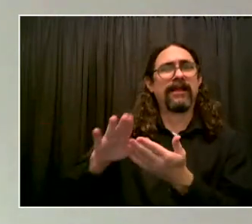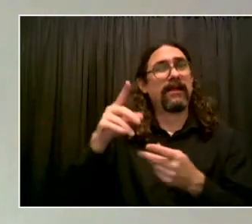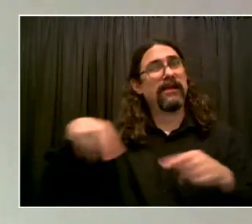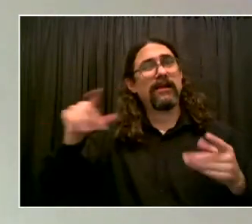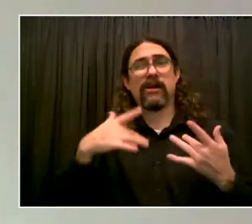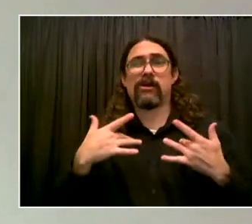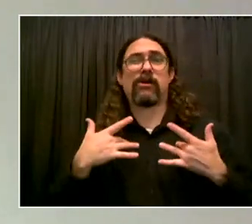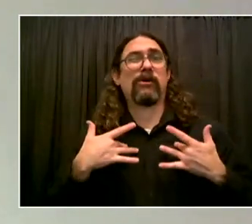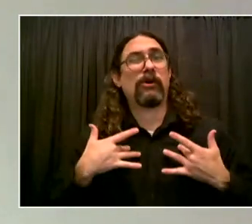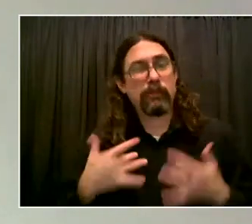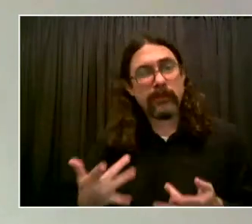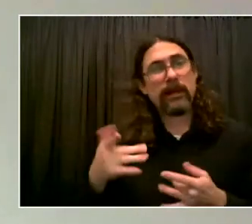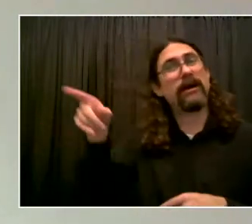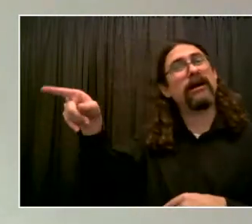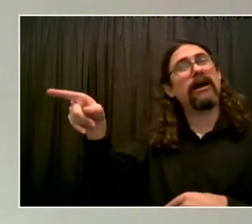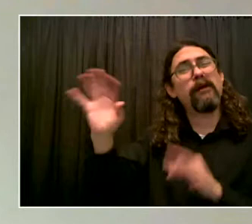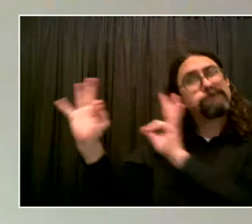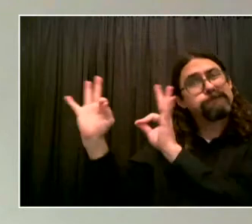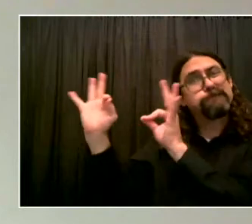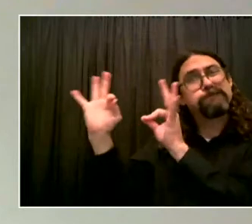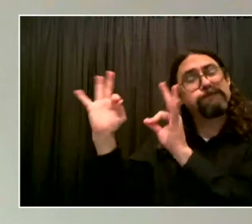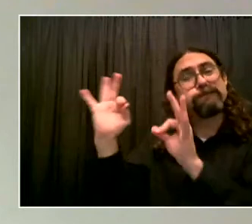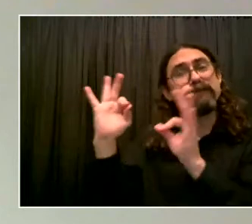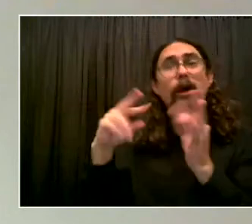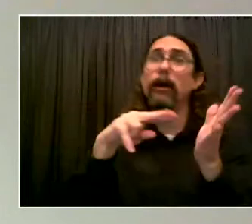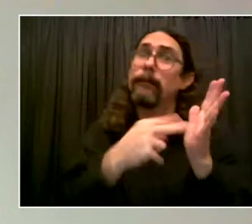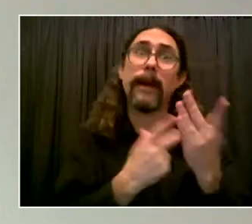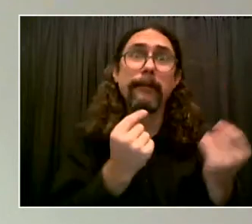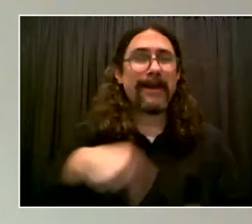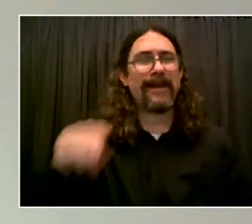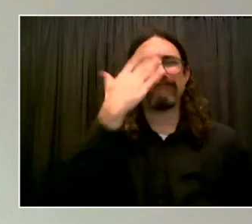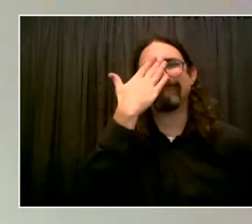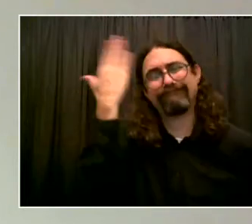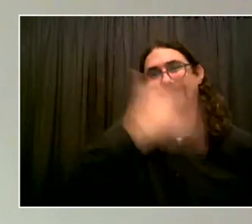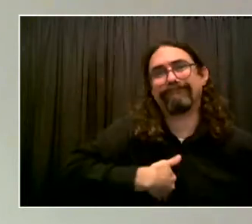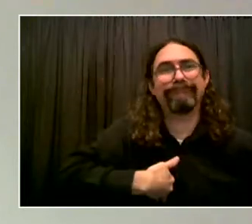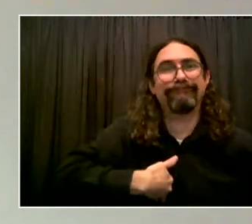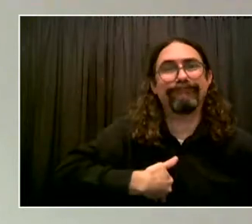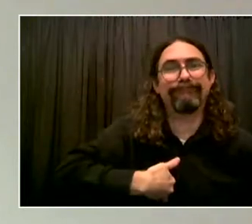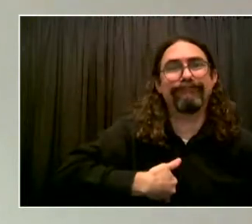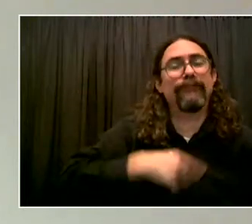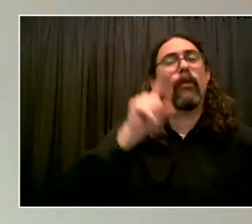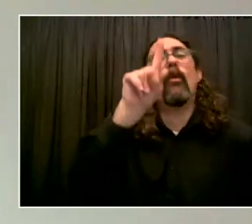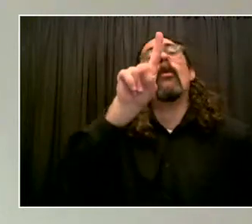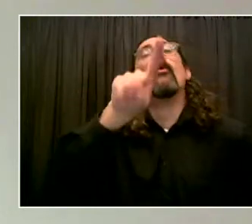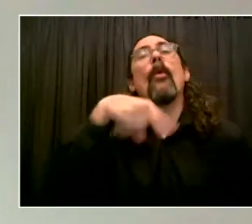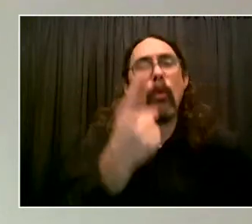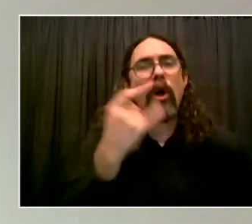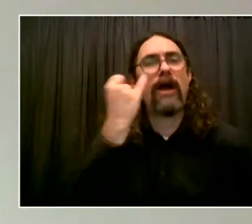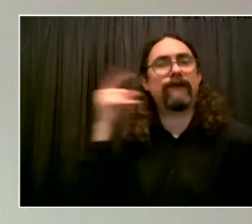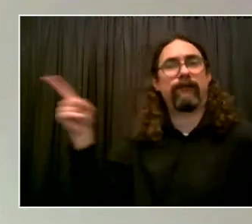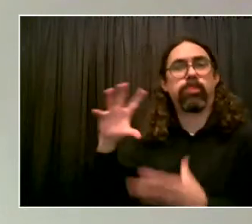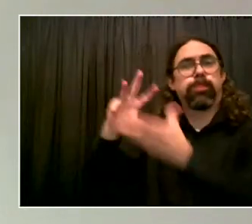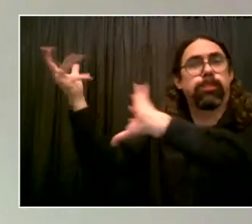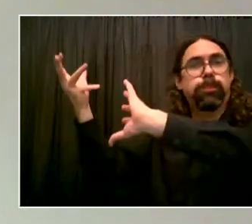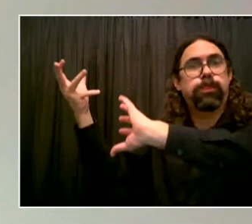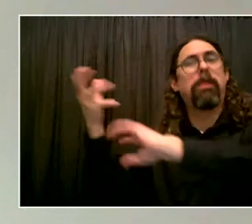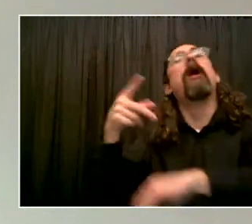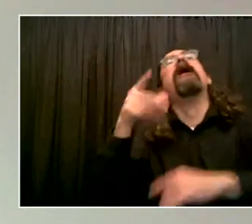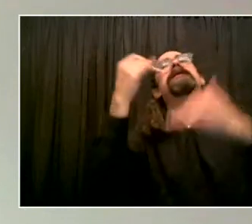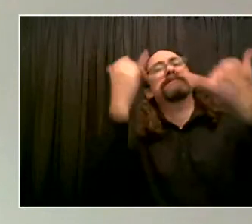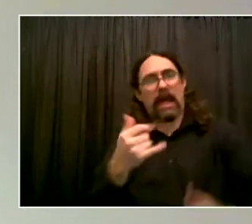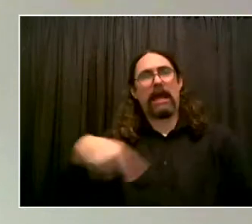the mandate, are taking it during the mandate. It doesn't matter how you get here. It's important that you just get here. Thank you so